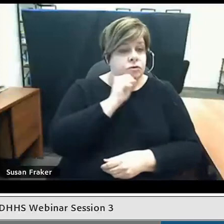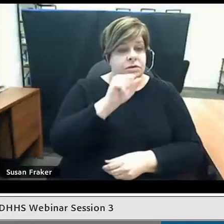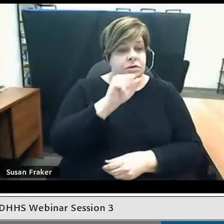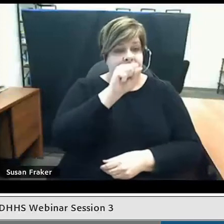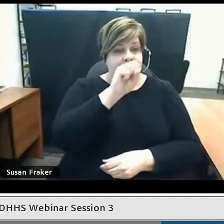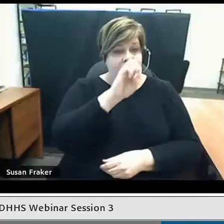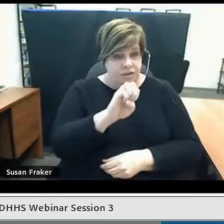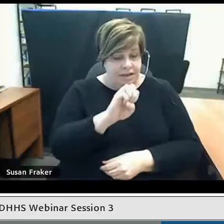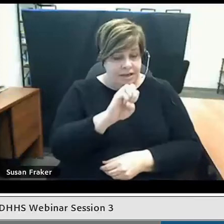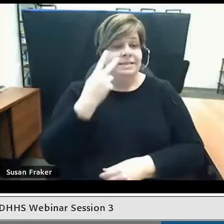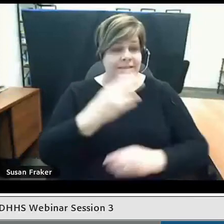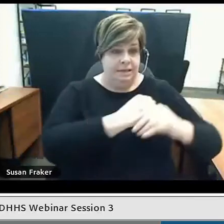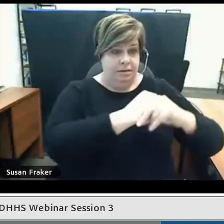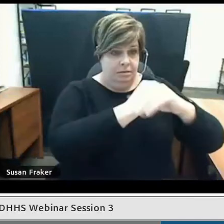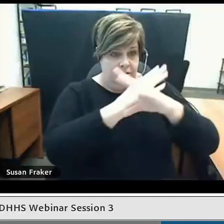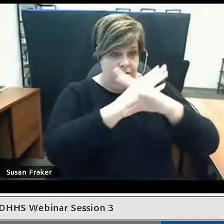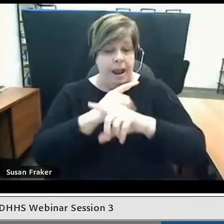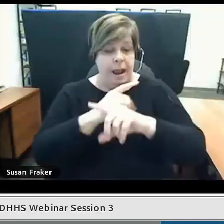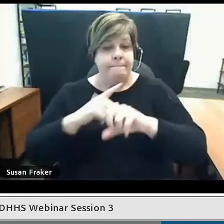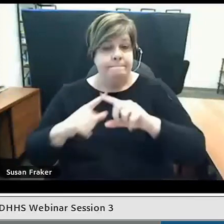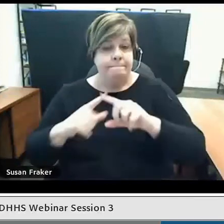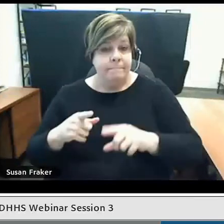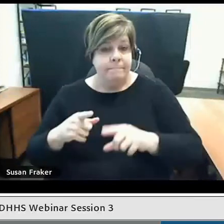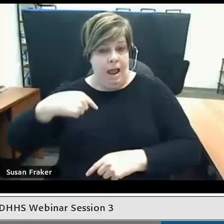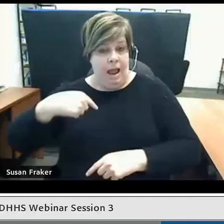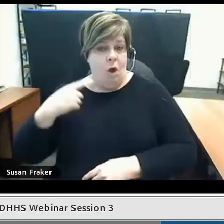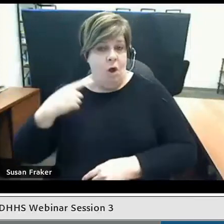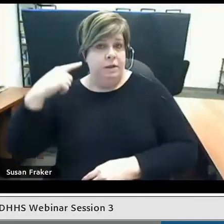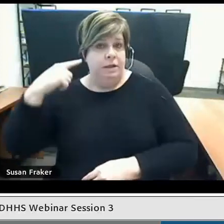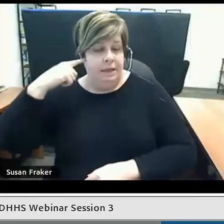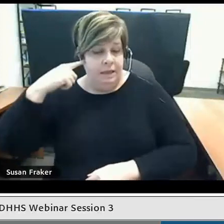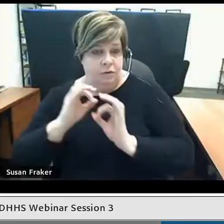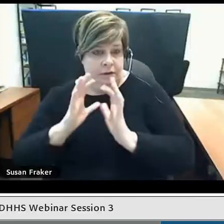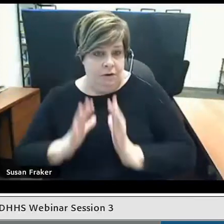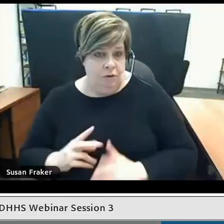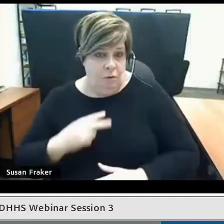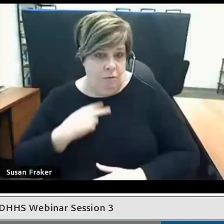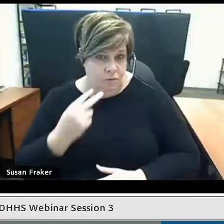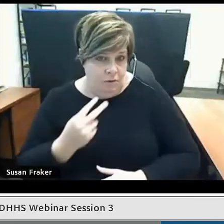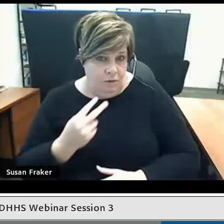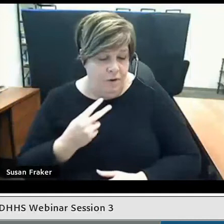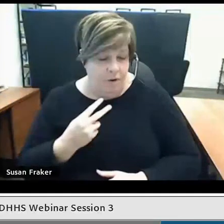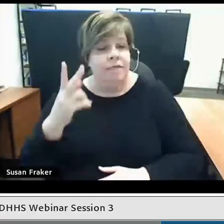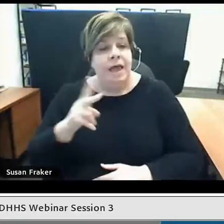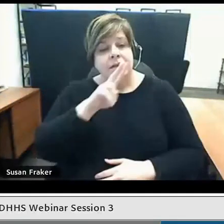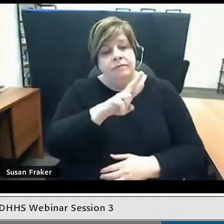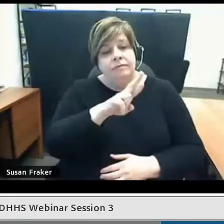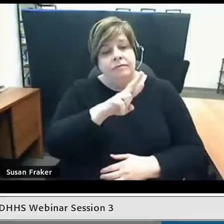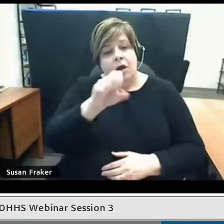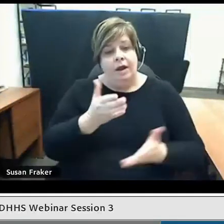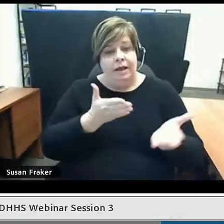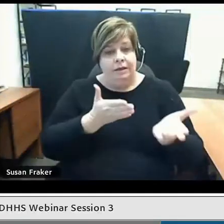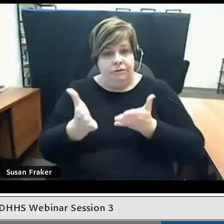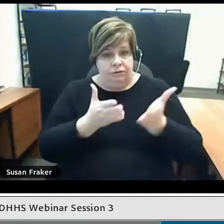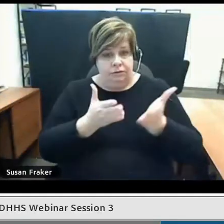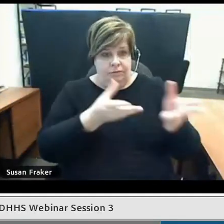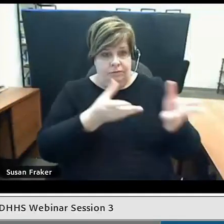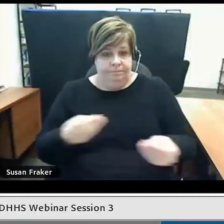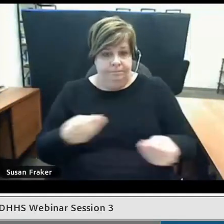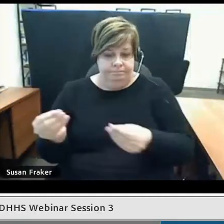only be hearing the interpreter's voice on the phone. And so that's what a video relay service does for us.